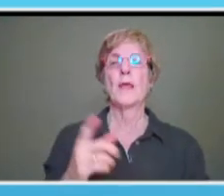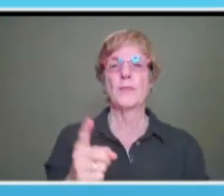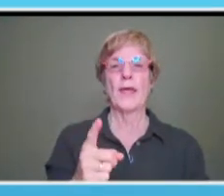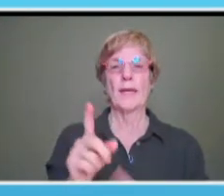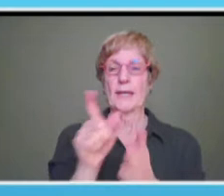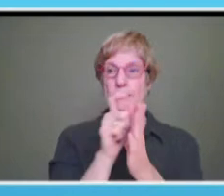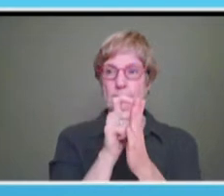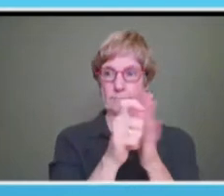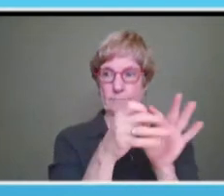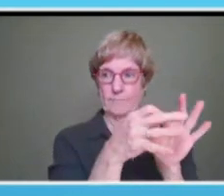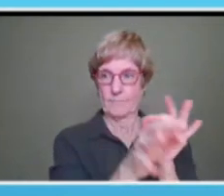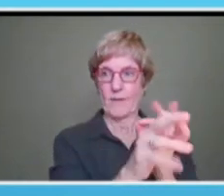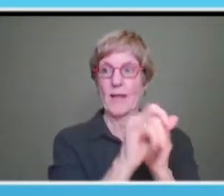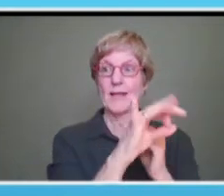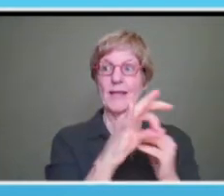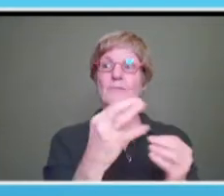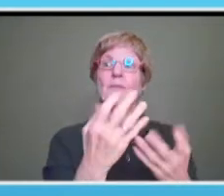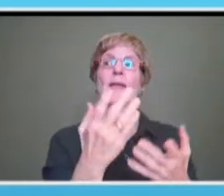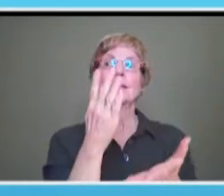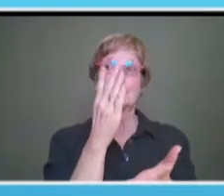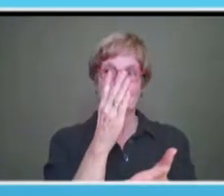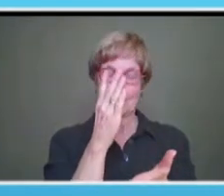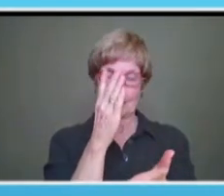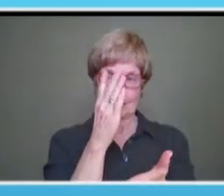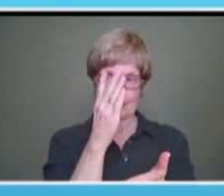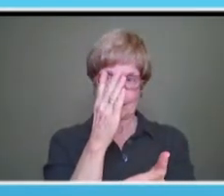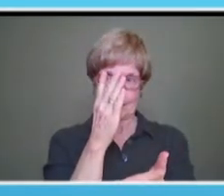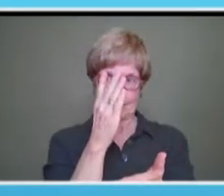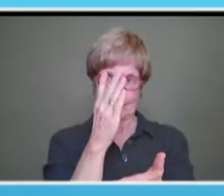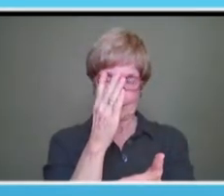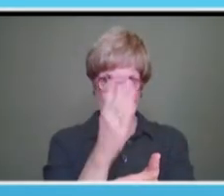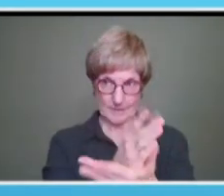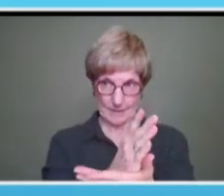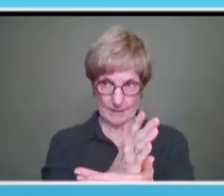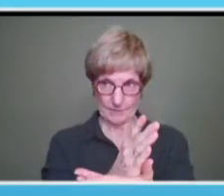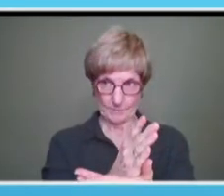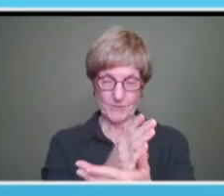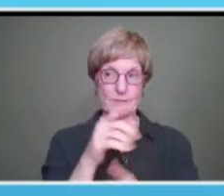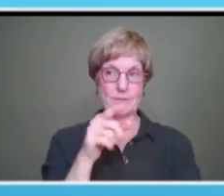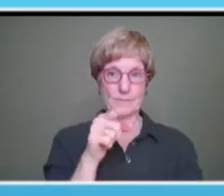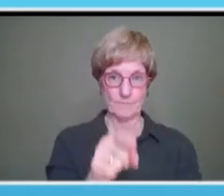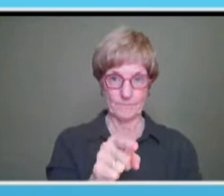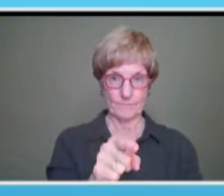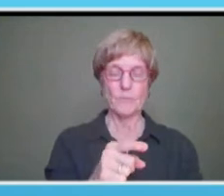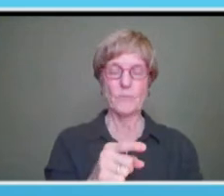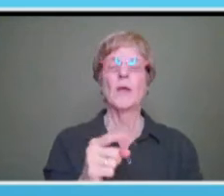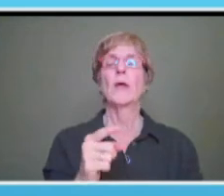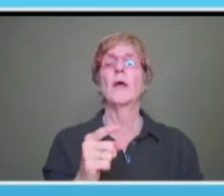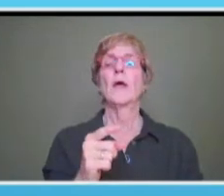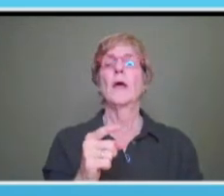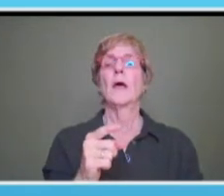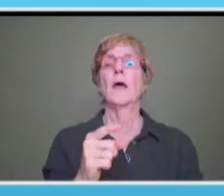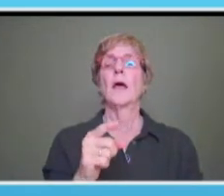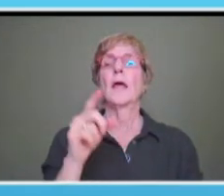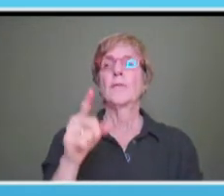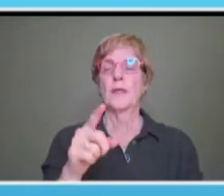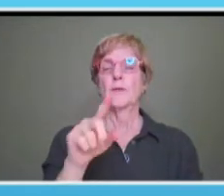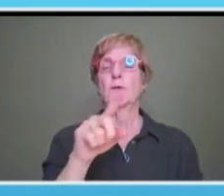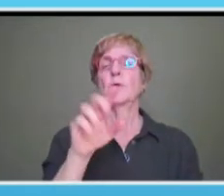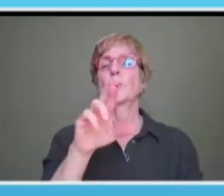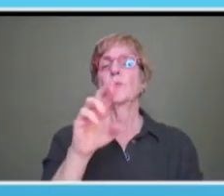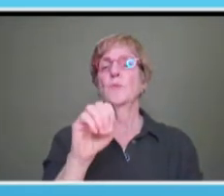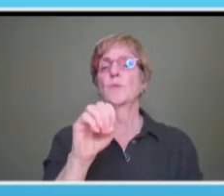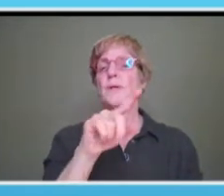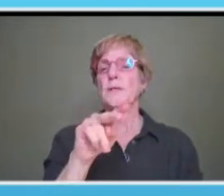said if the dry cleaner ever ceases to uh diseases to be a dry cleaner the proper the owner shall initiate a reasoning to return the